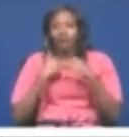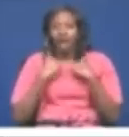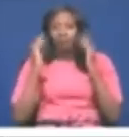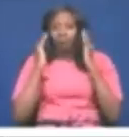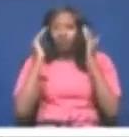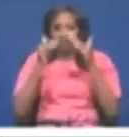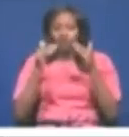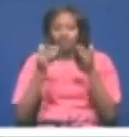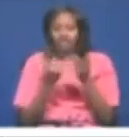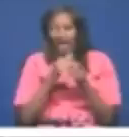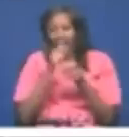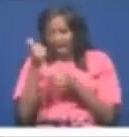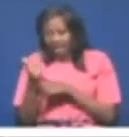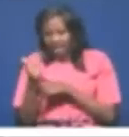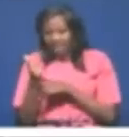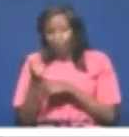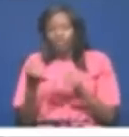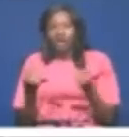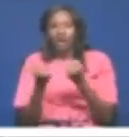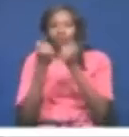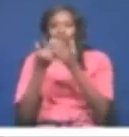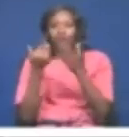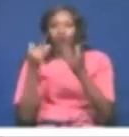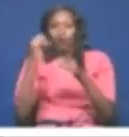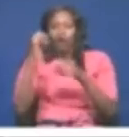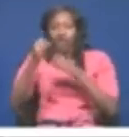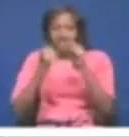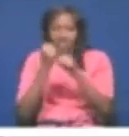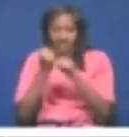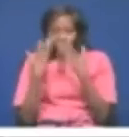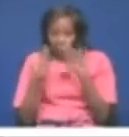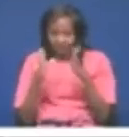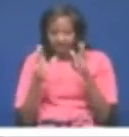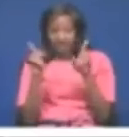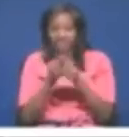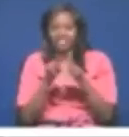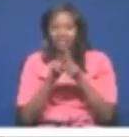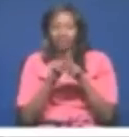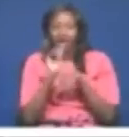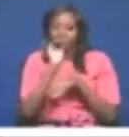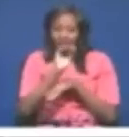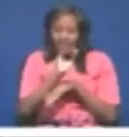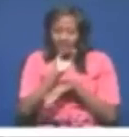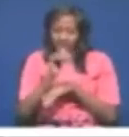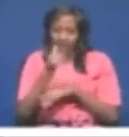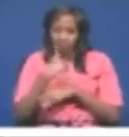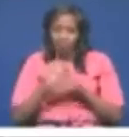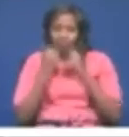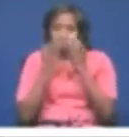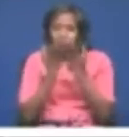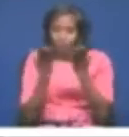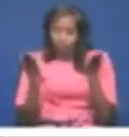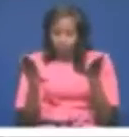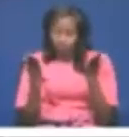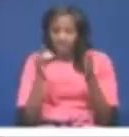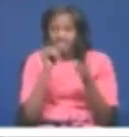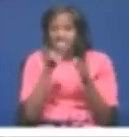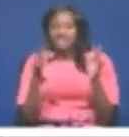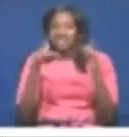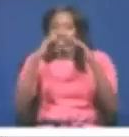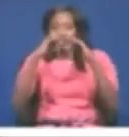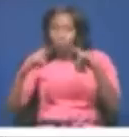convened before the end of the year. He has further asked me to inform you that that summit will not be a